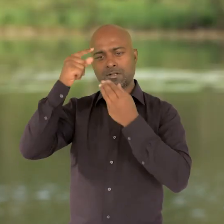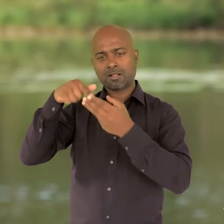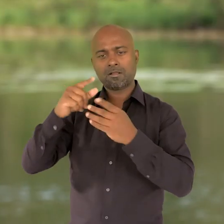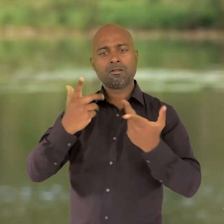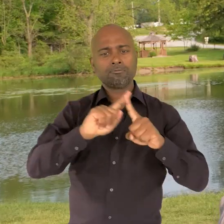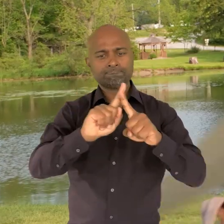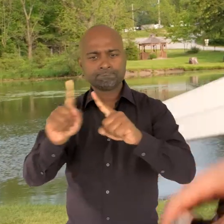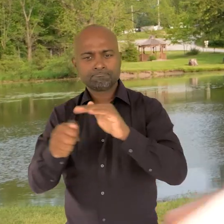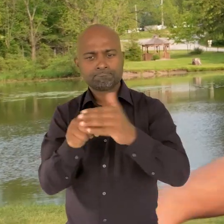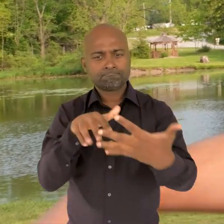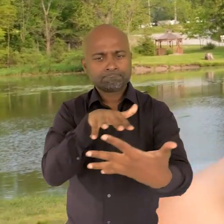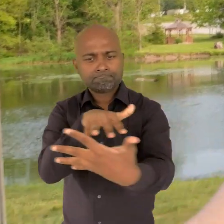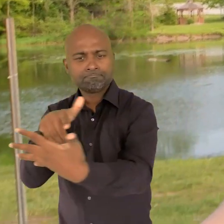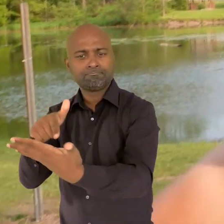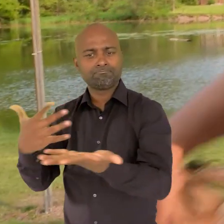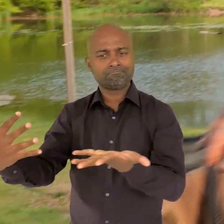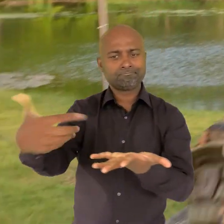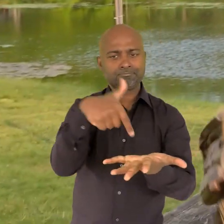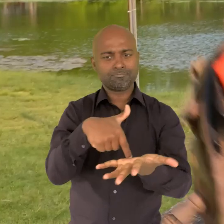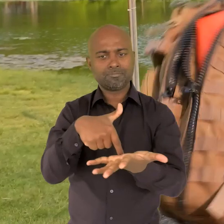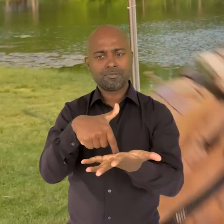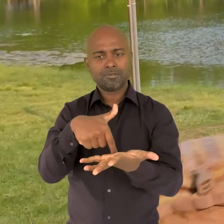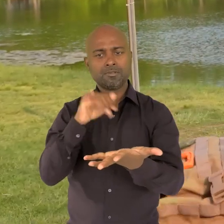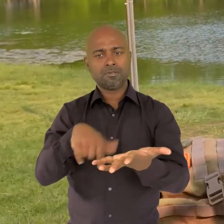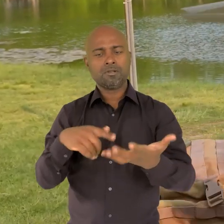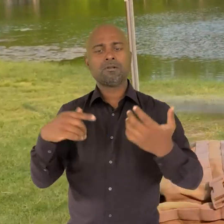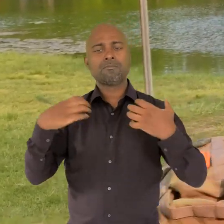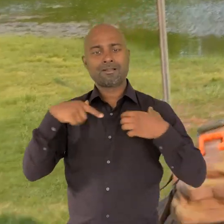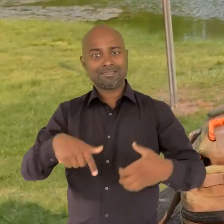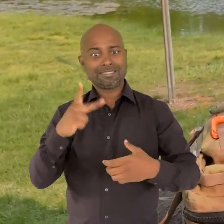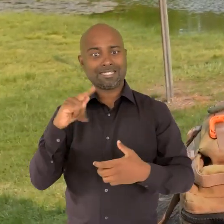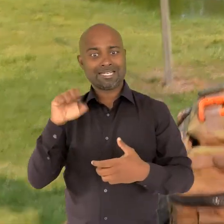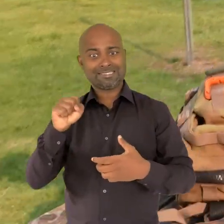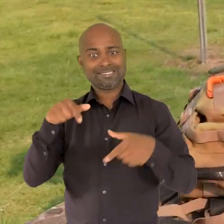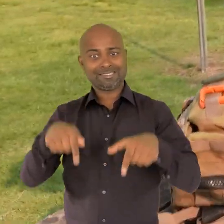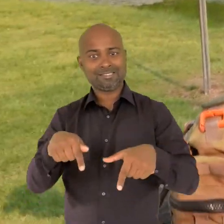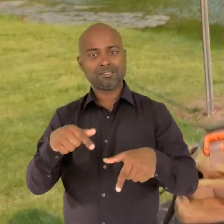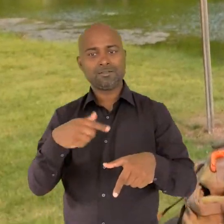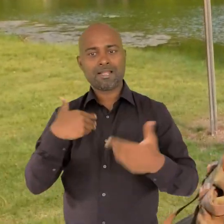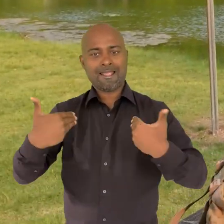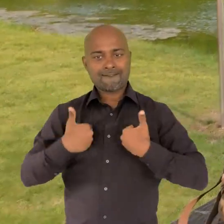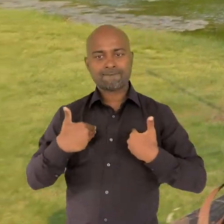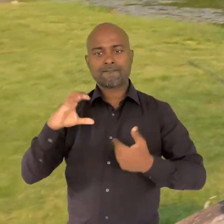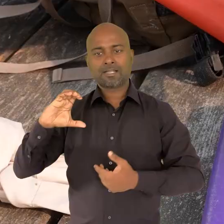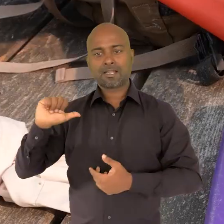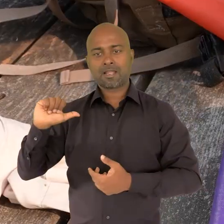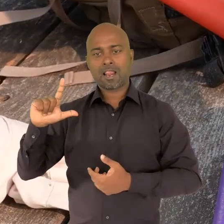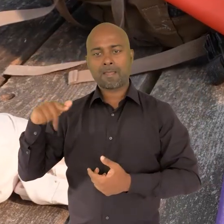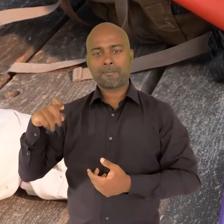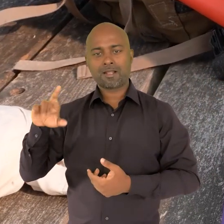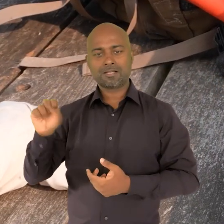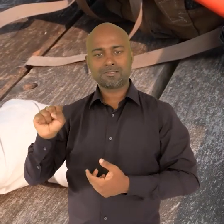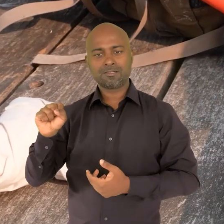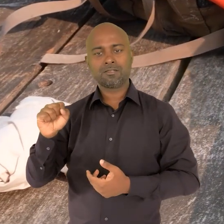on different turtle species. Inside our turtle kits we have calipers, which we use to measure our turtles. So with